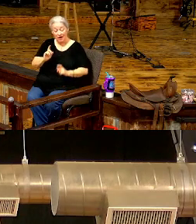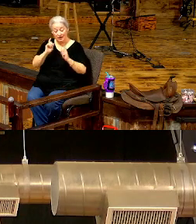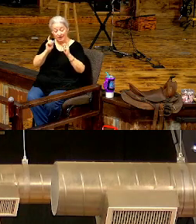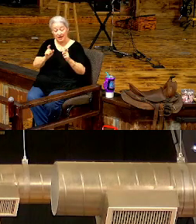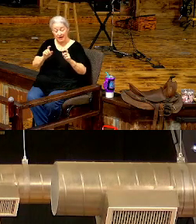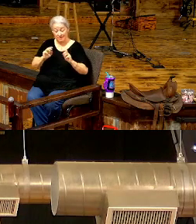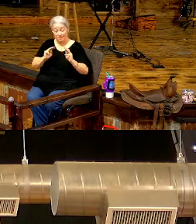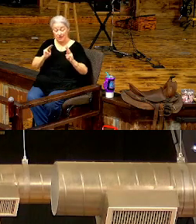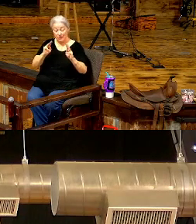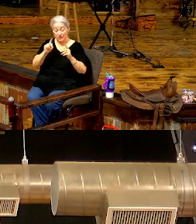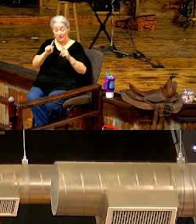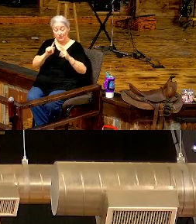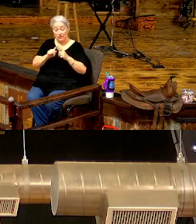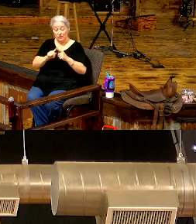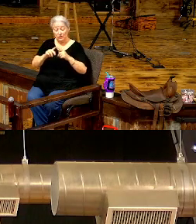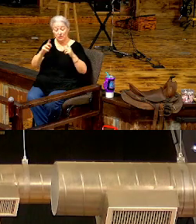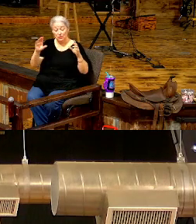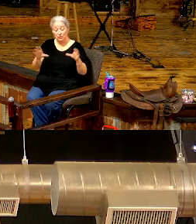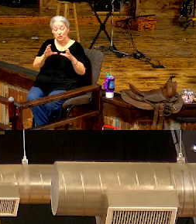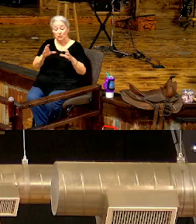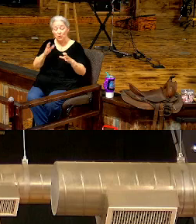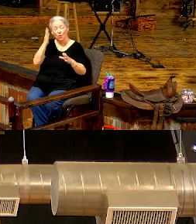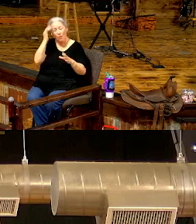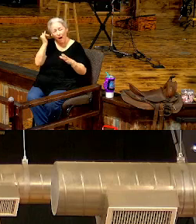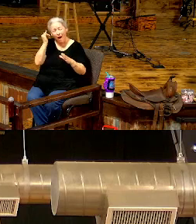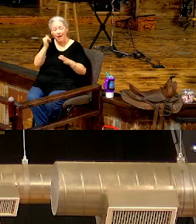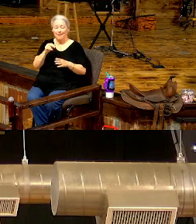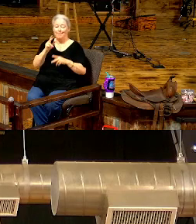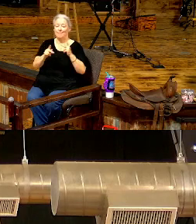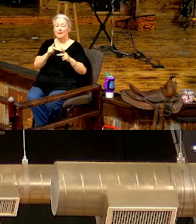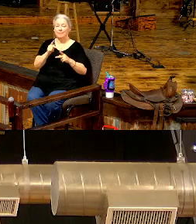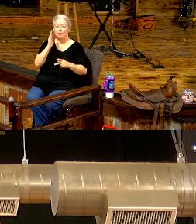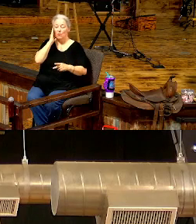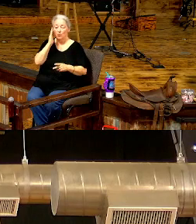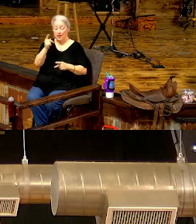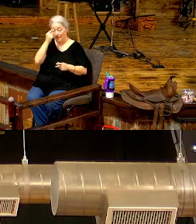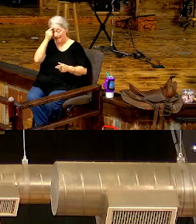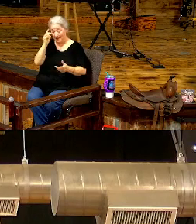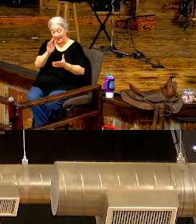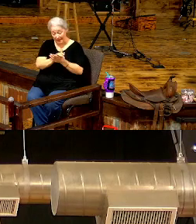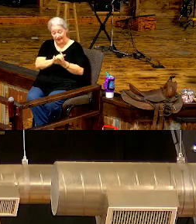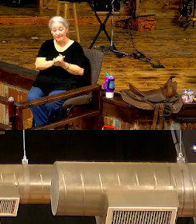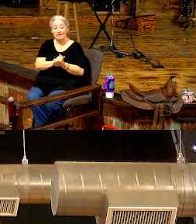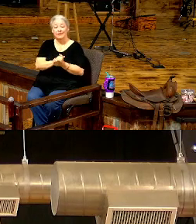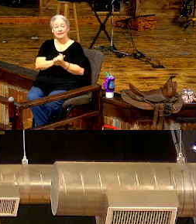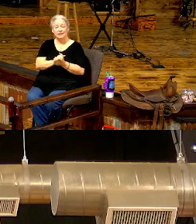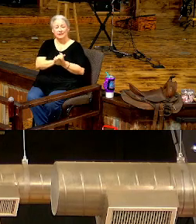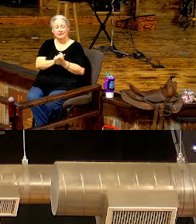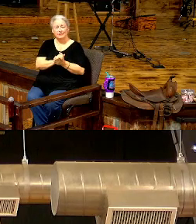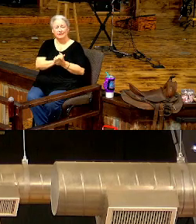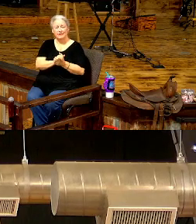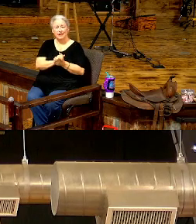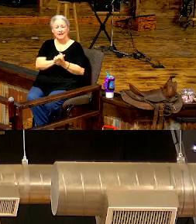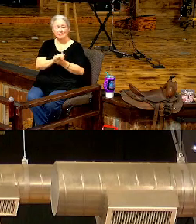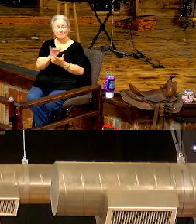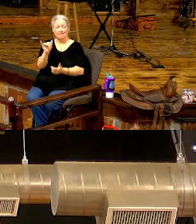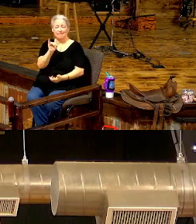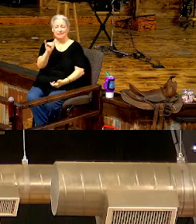that the people would believe that he had heard from God. And